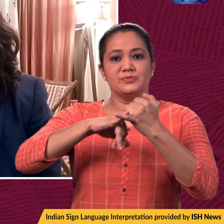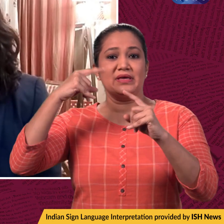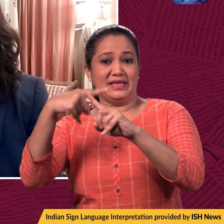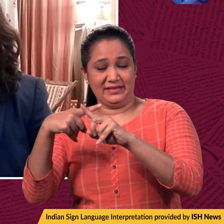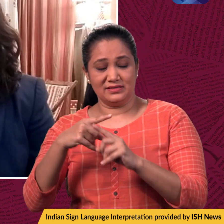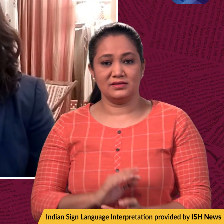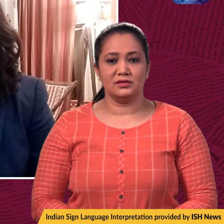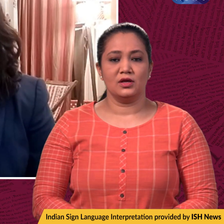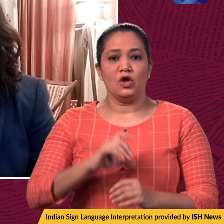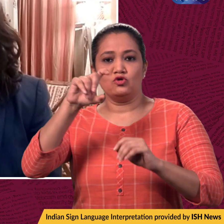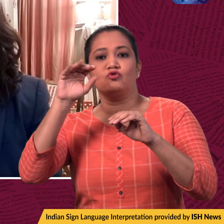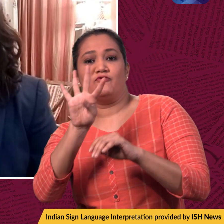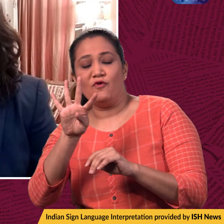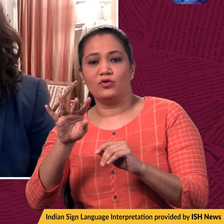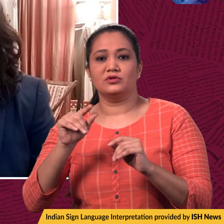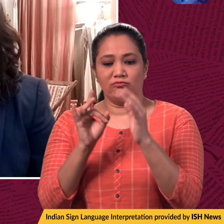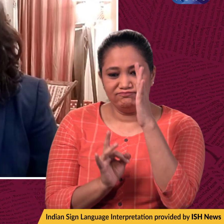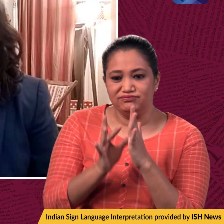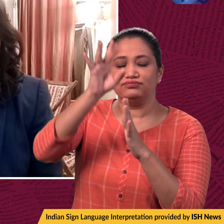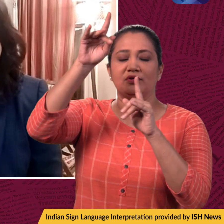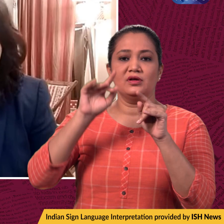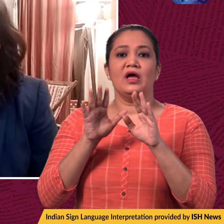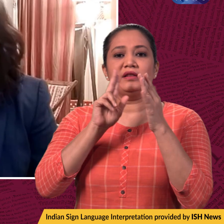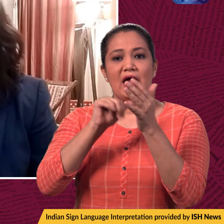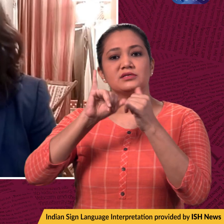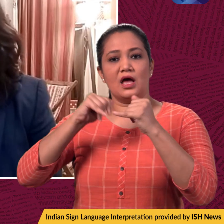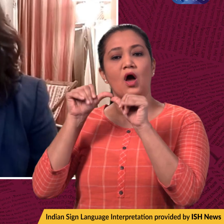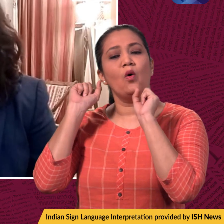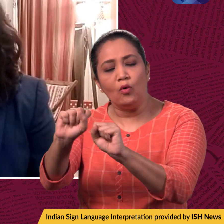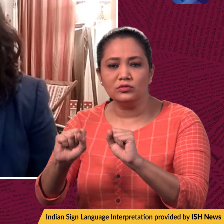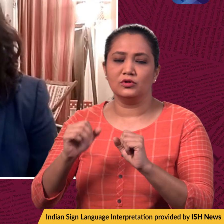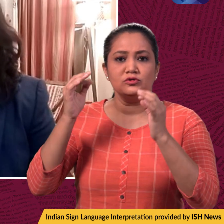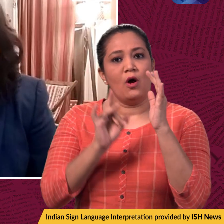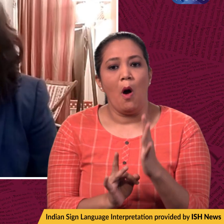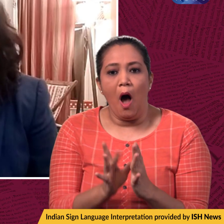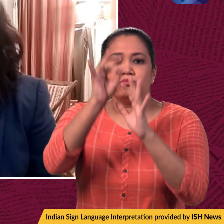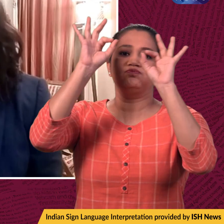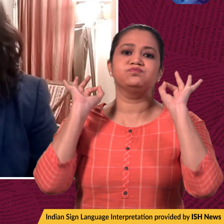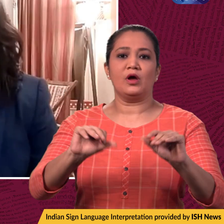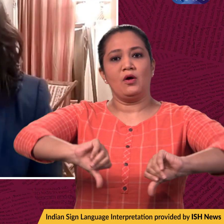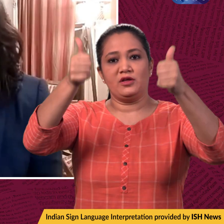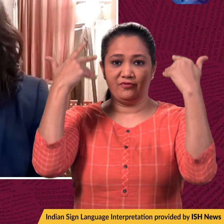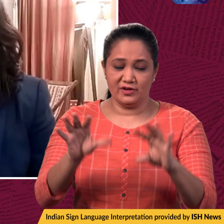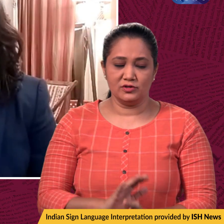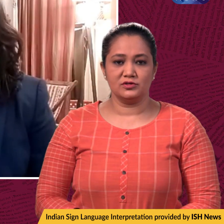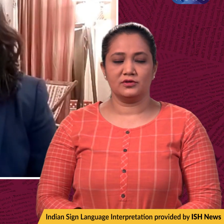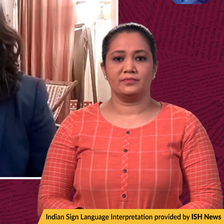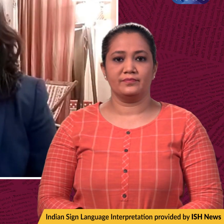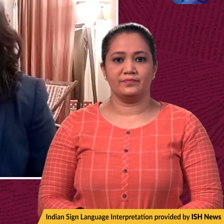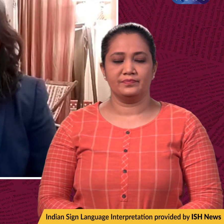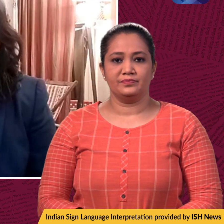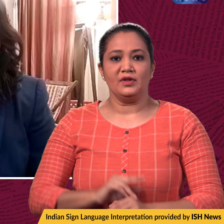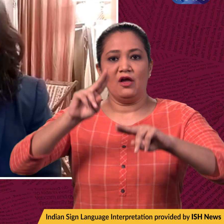SpaceX Crew-4 astronaut mission for NASA has launched successfully atop